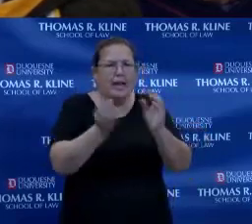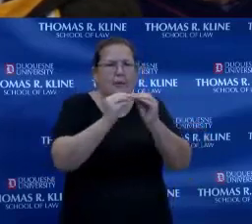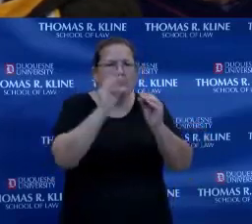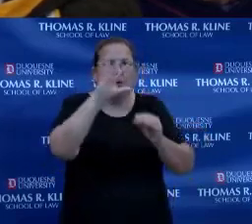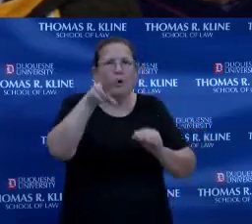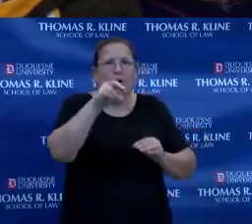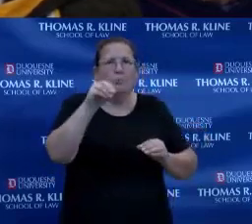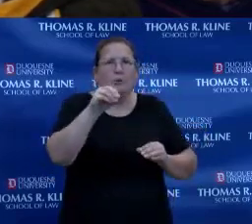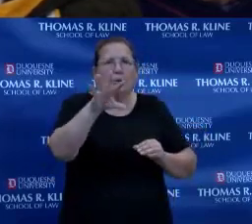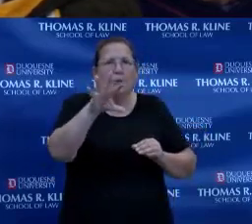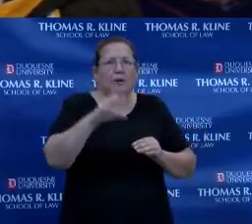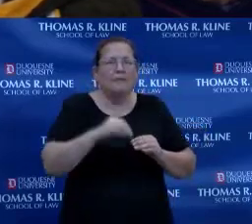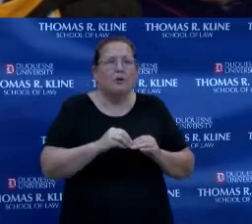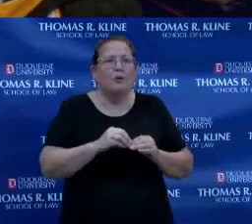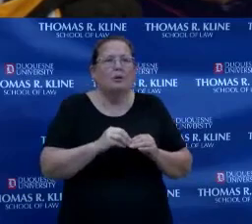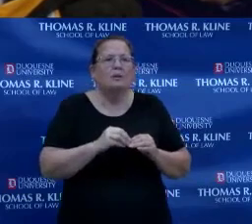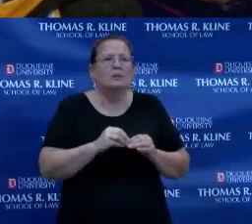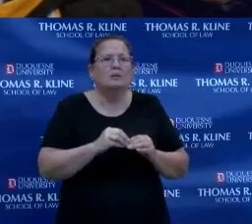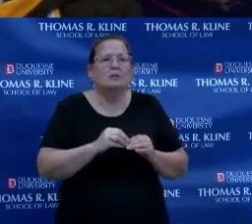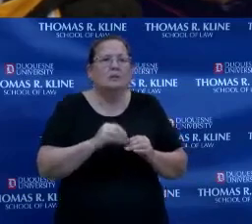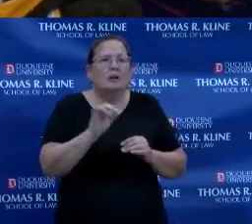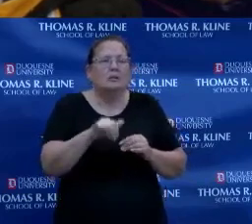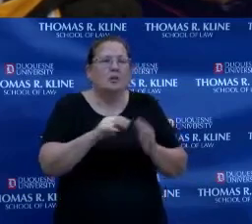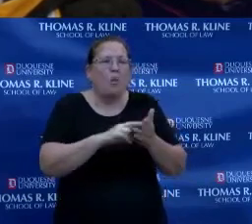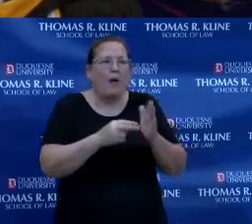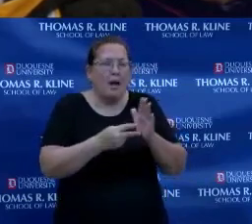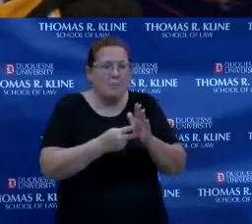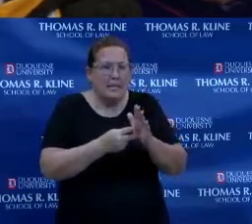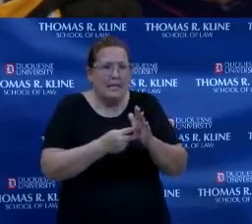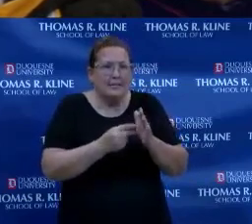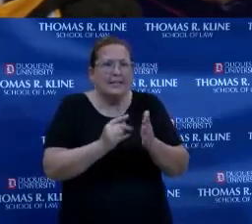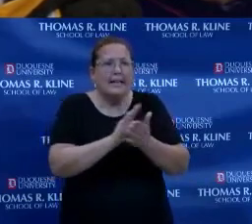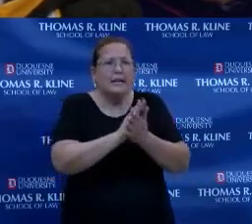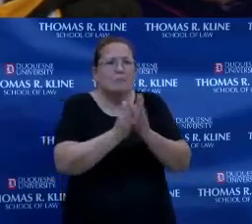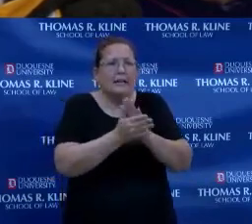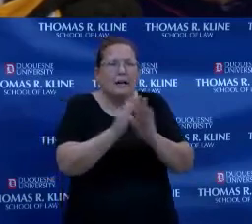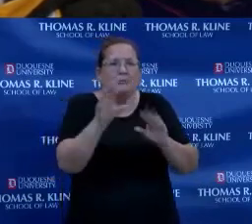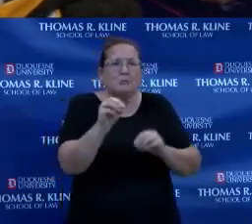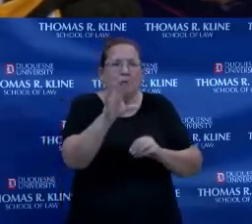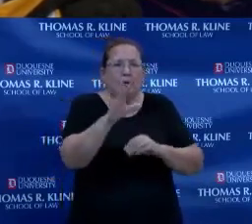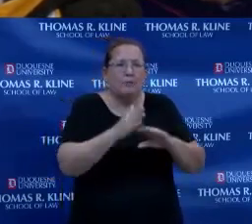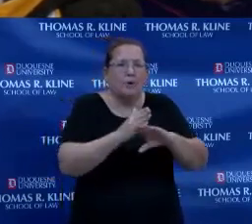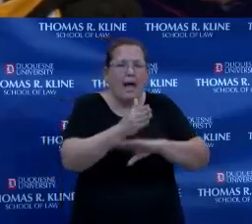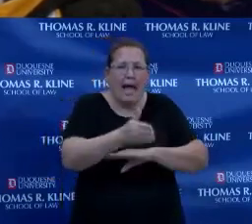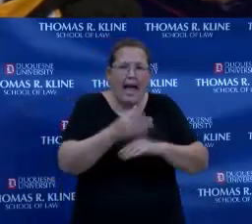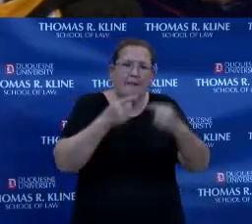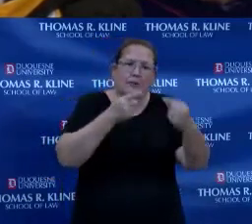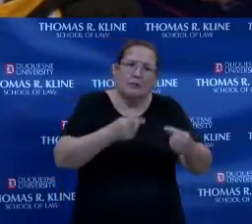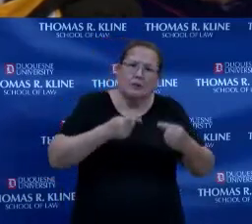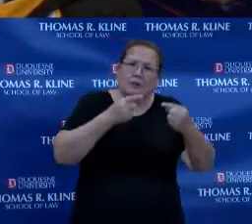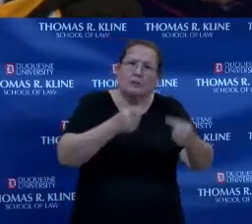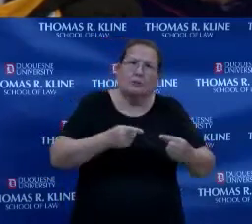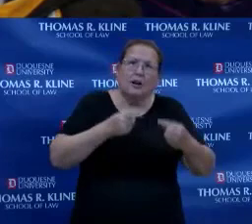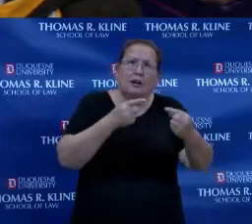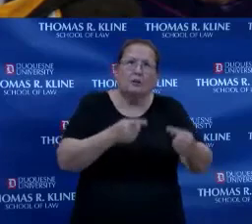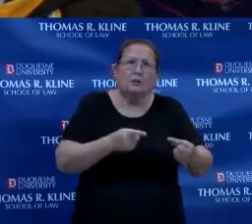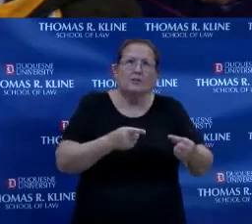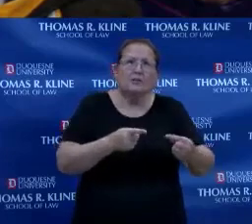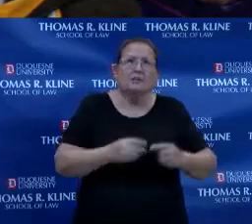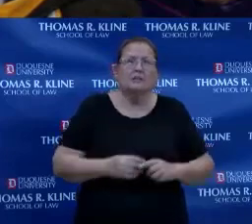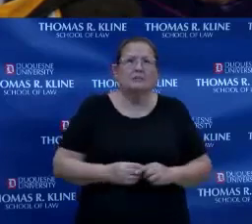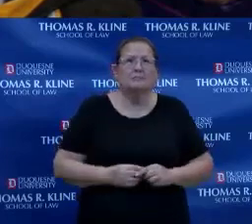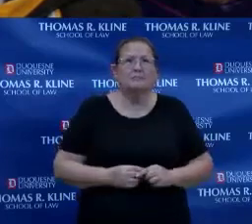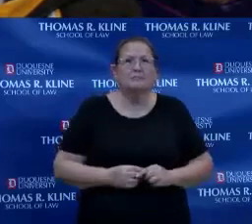meaning success and beauty are usually achieved after many obstacles. Although this is what my personal statement was